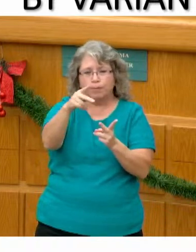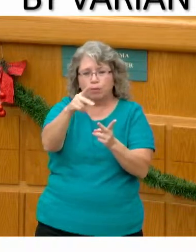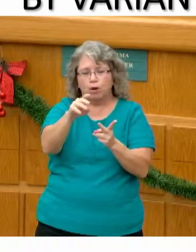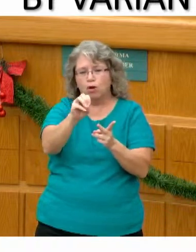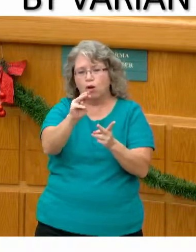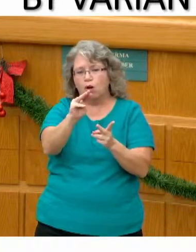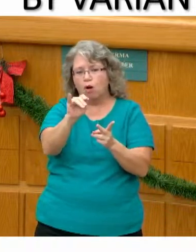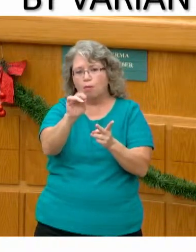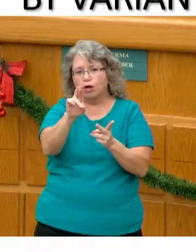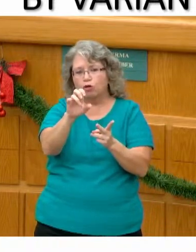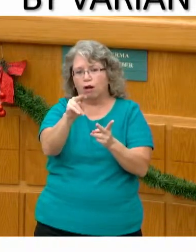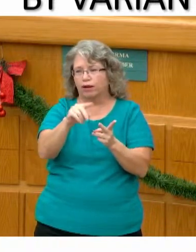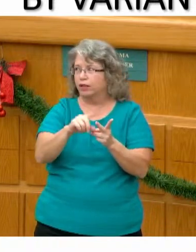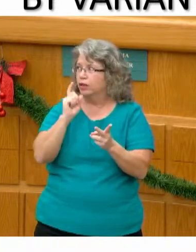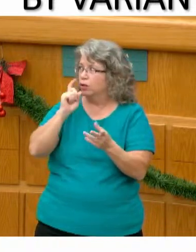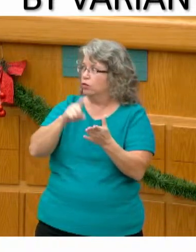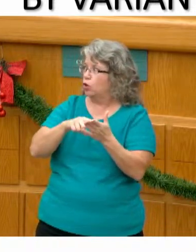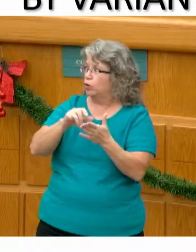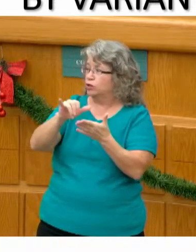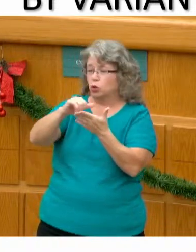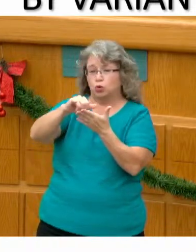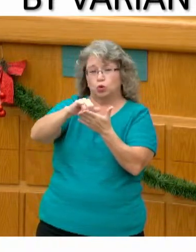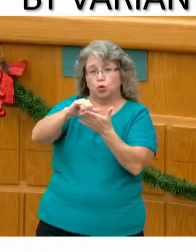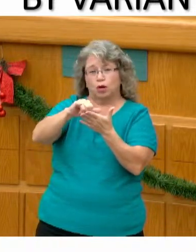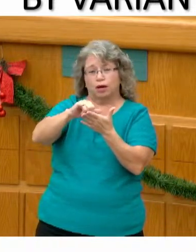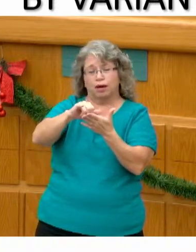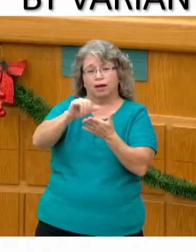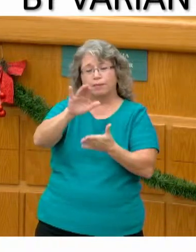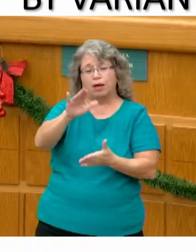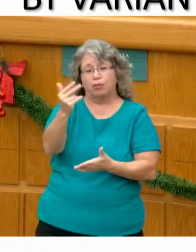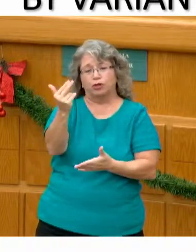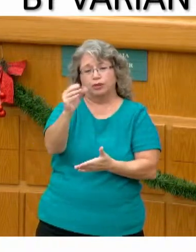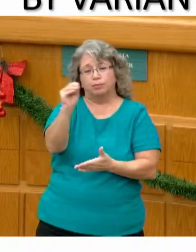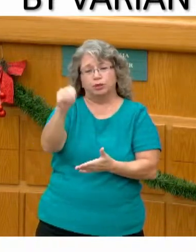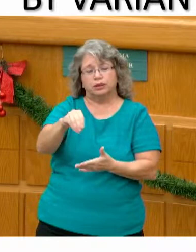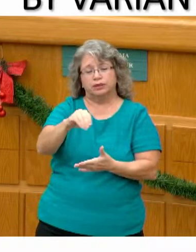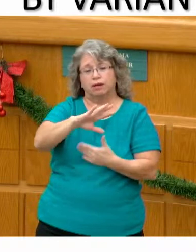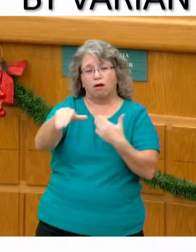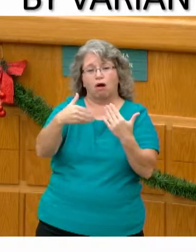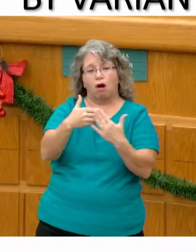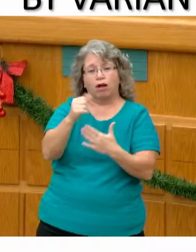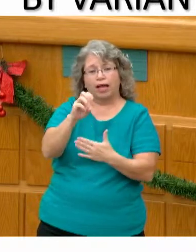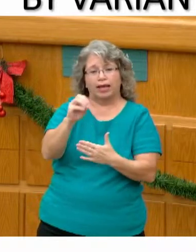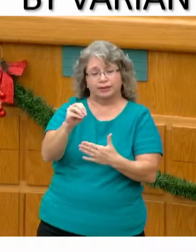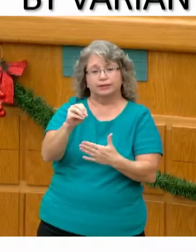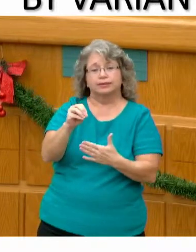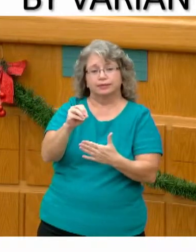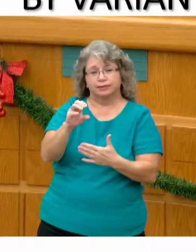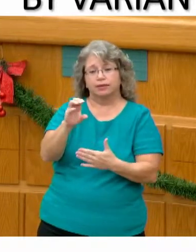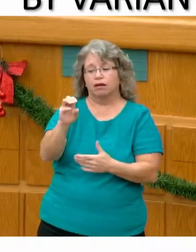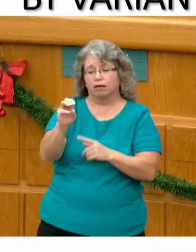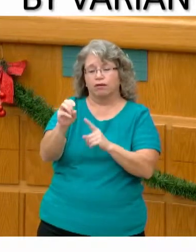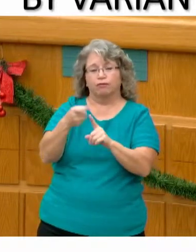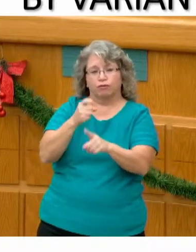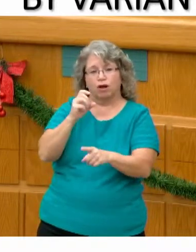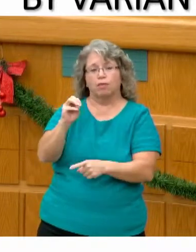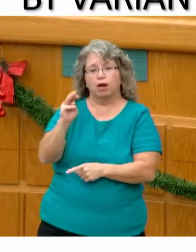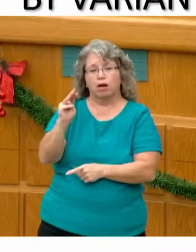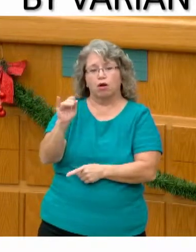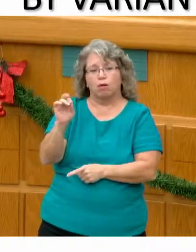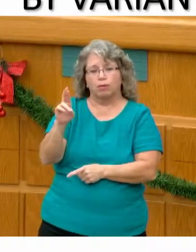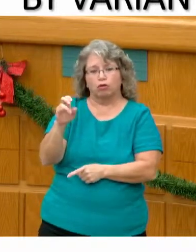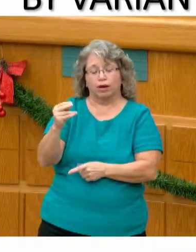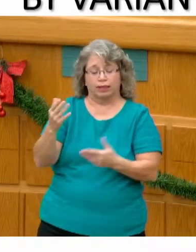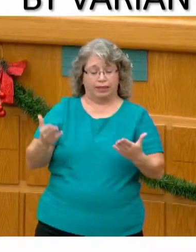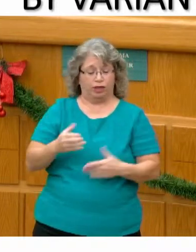York region, about 13% of all the cases are Omicron right now. And here in Texas and the